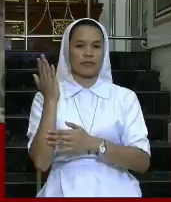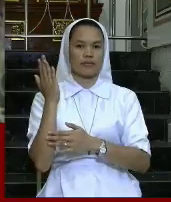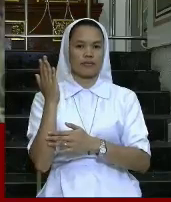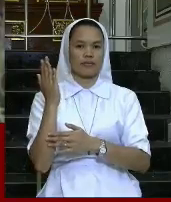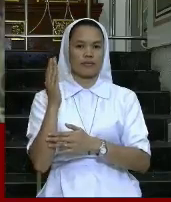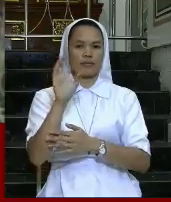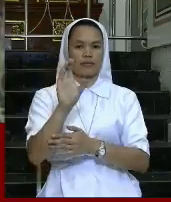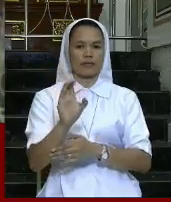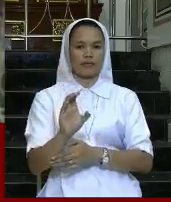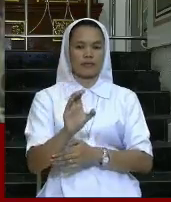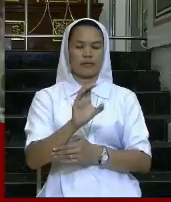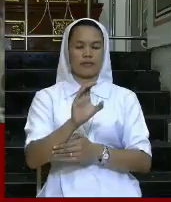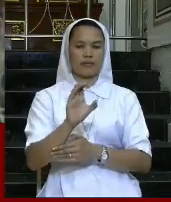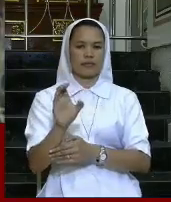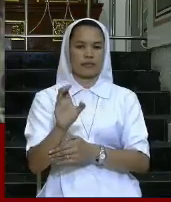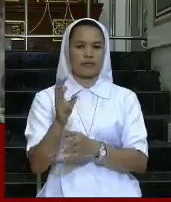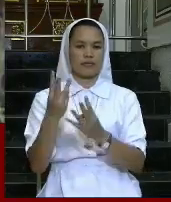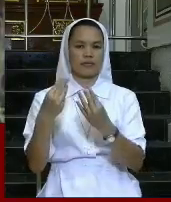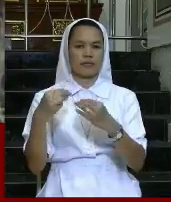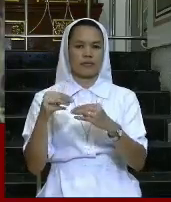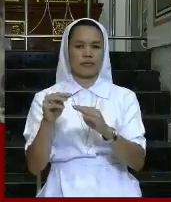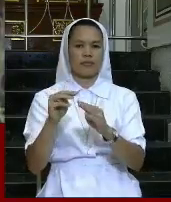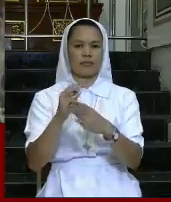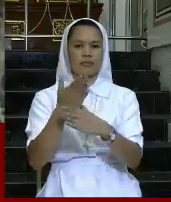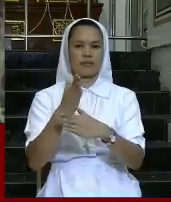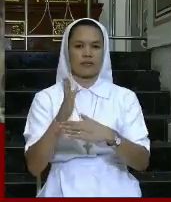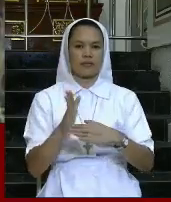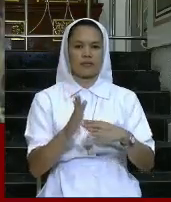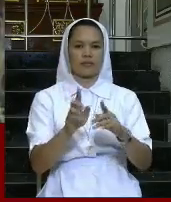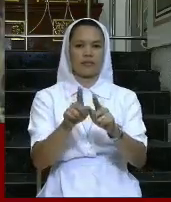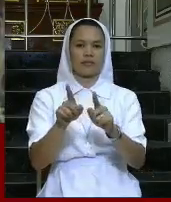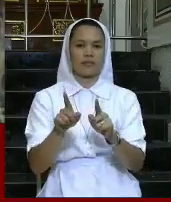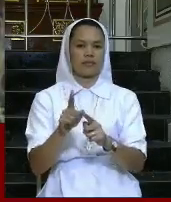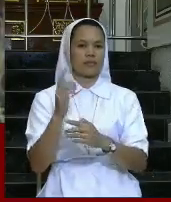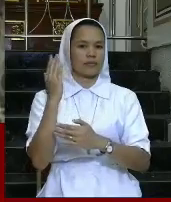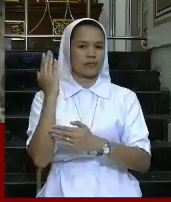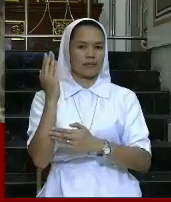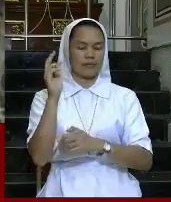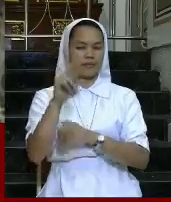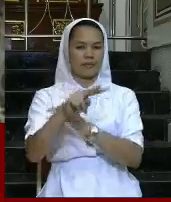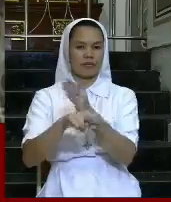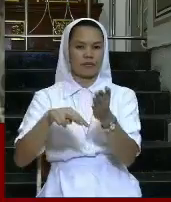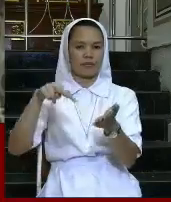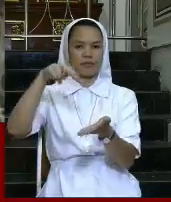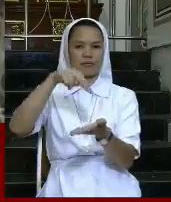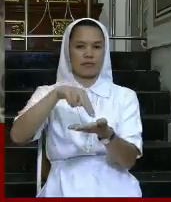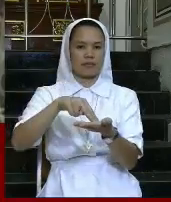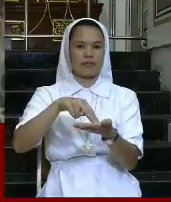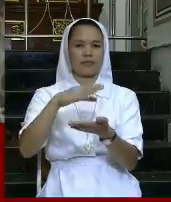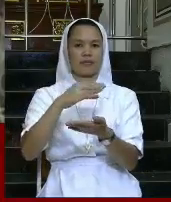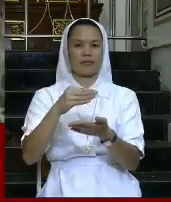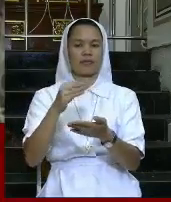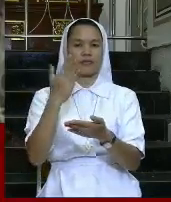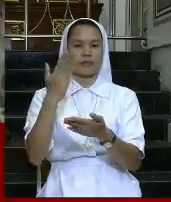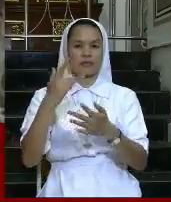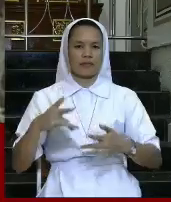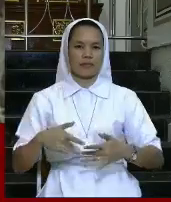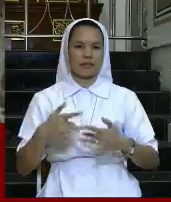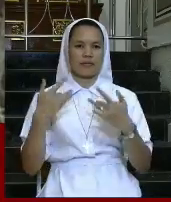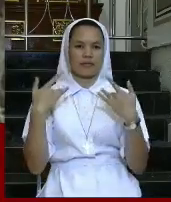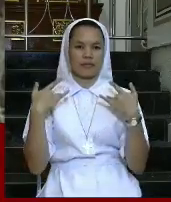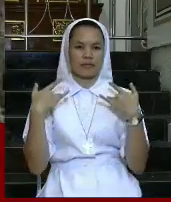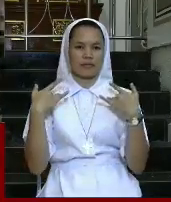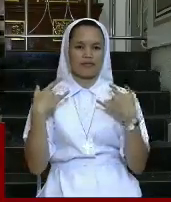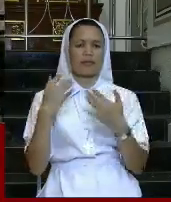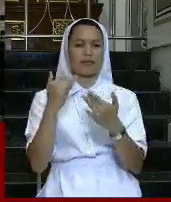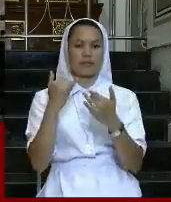of the cross, we may have a share also in his resurrection and in his life. We come